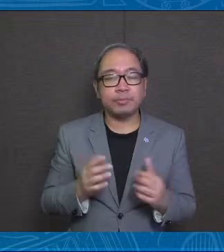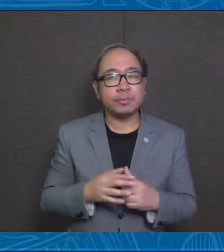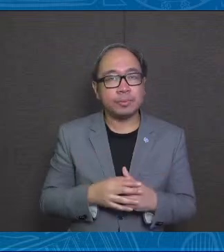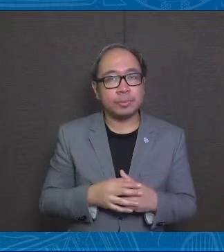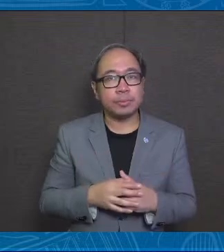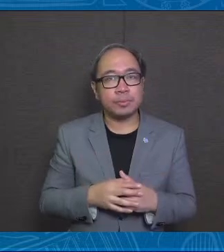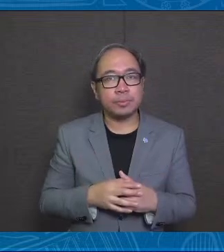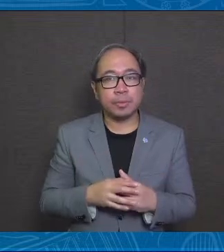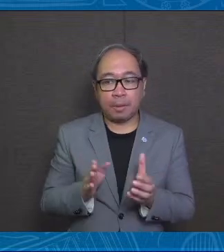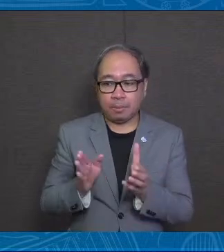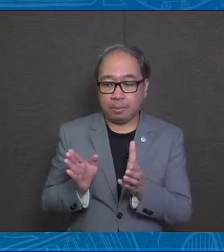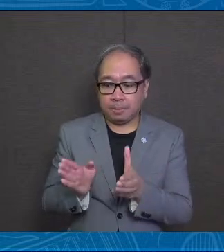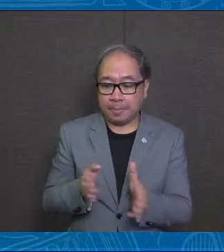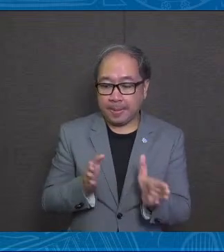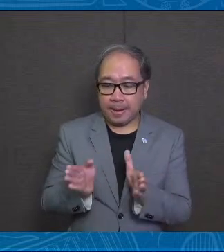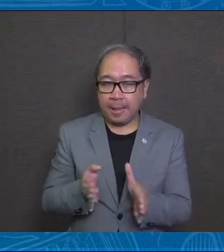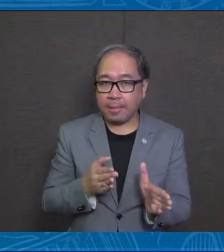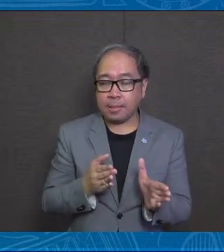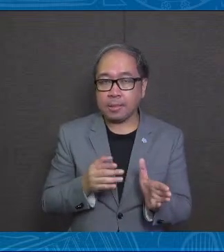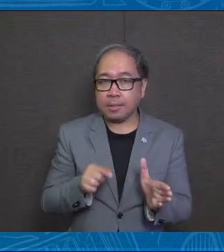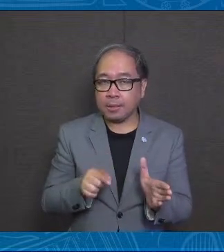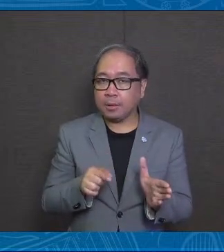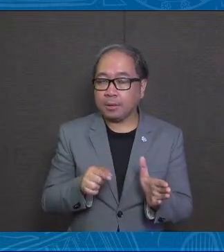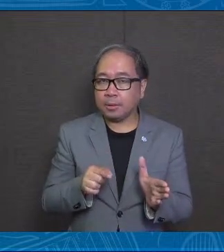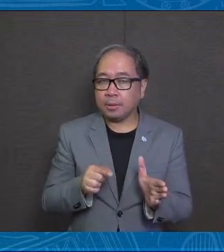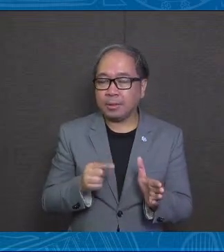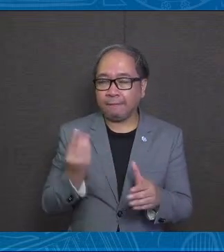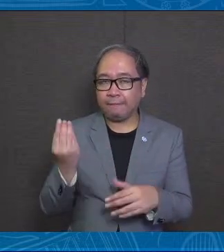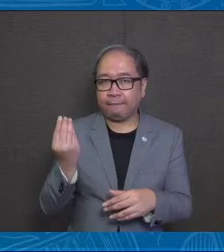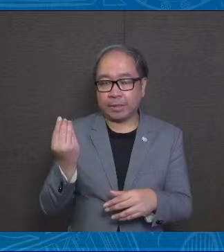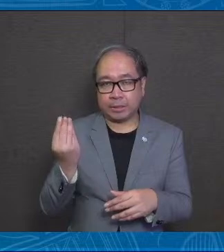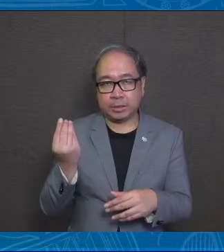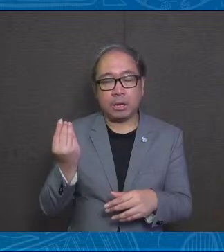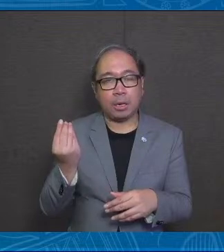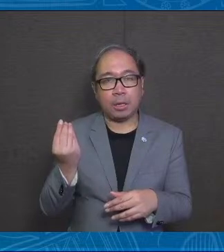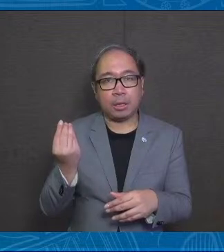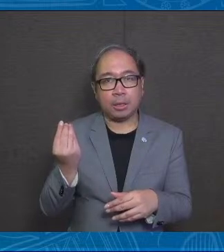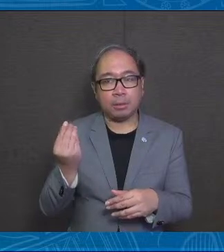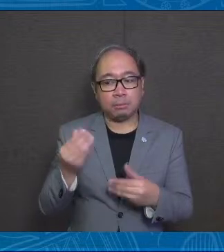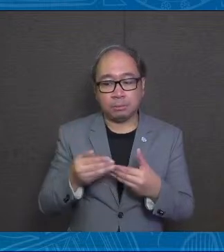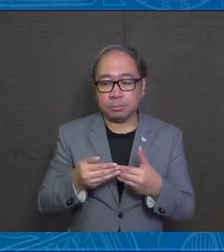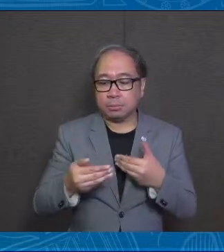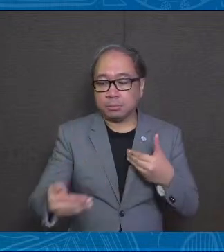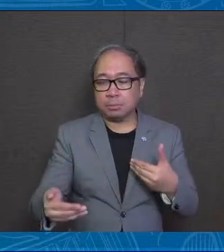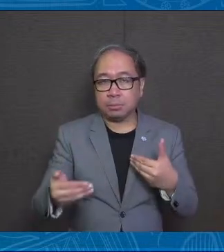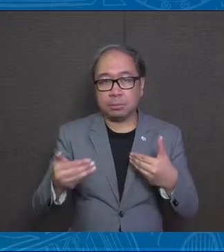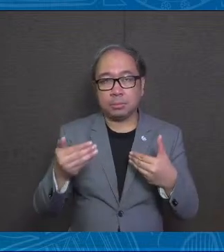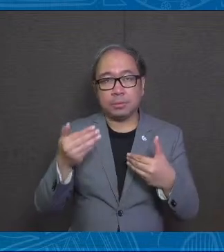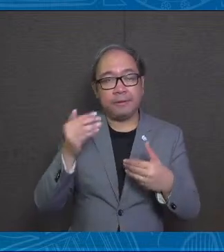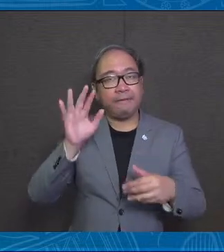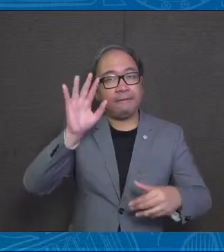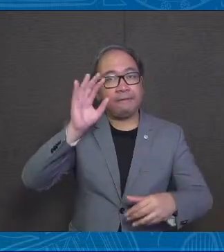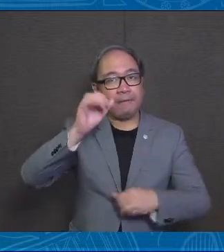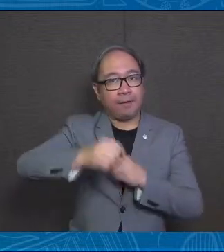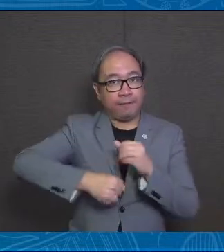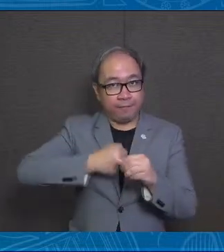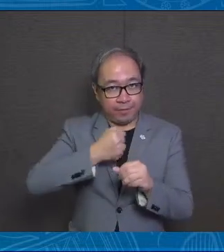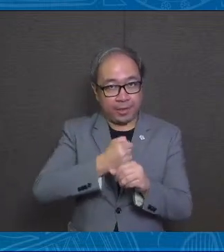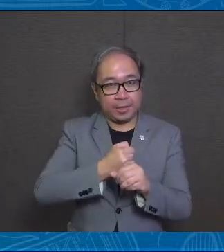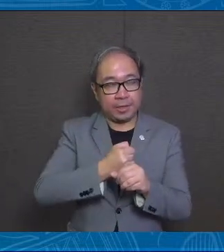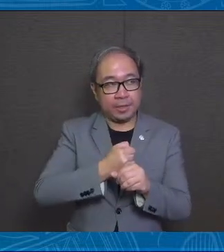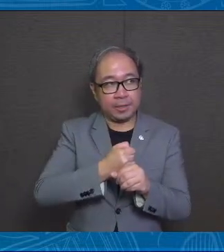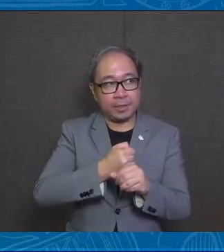plan the fiscal planning in the 5-year plan and also 3 years